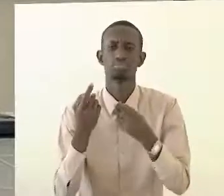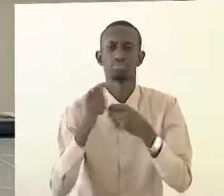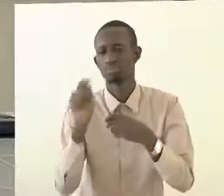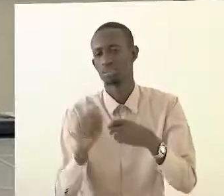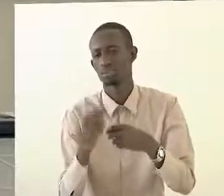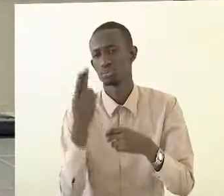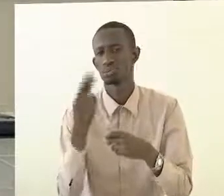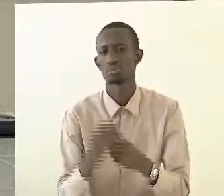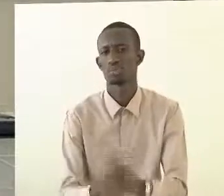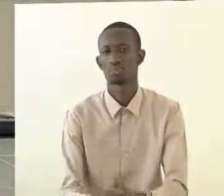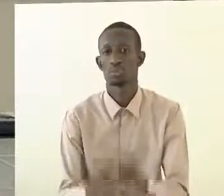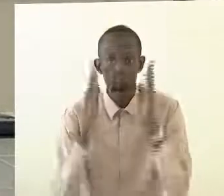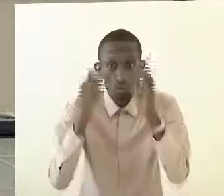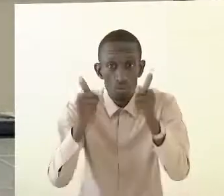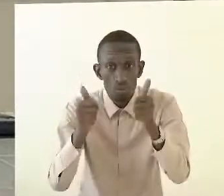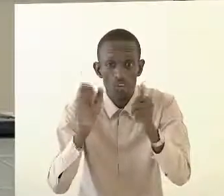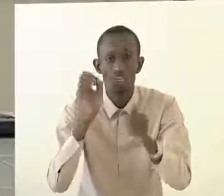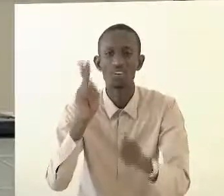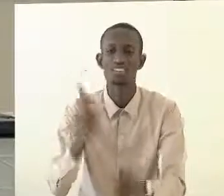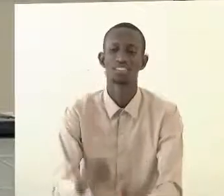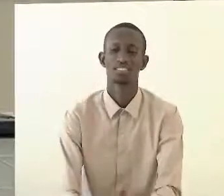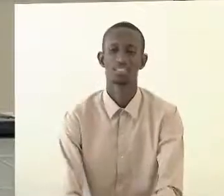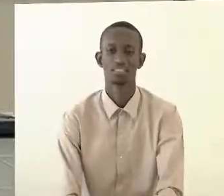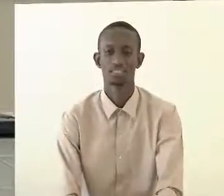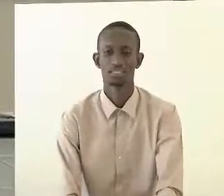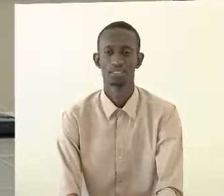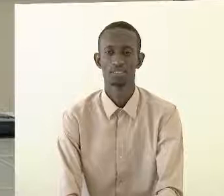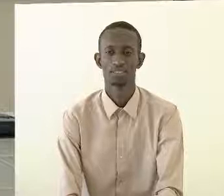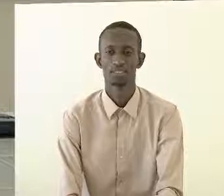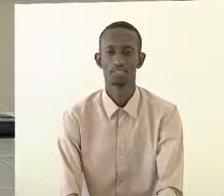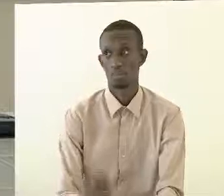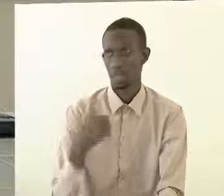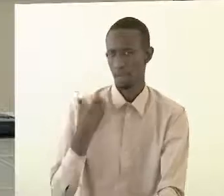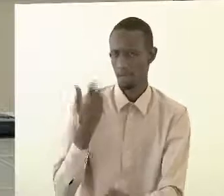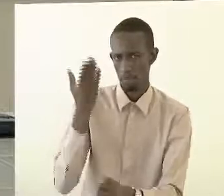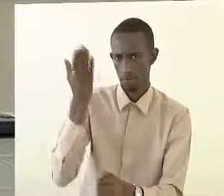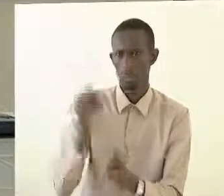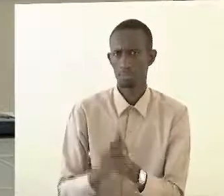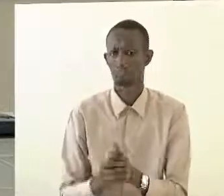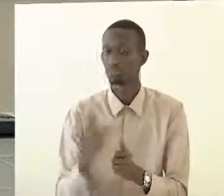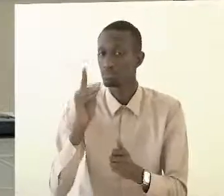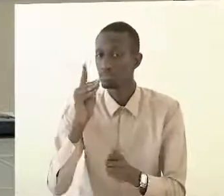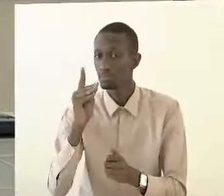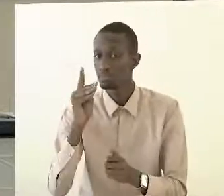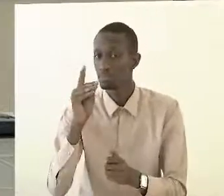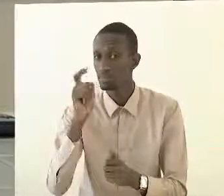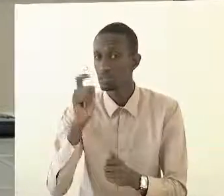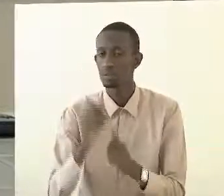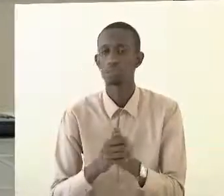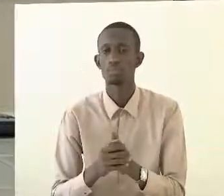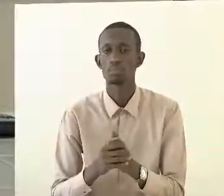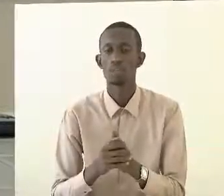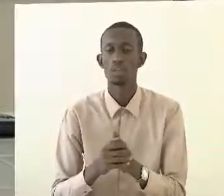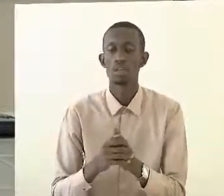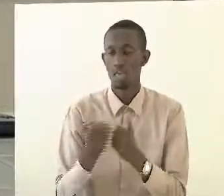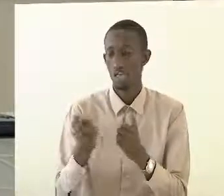together? Okay. Now, as I have the x and the x both in